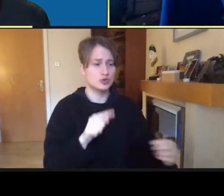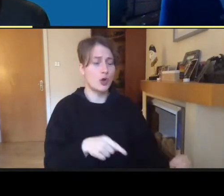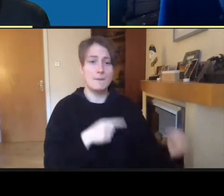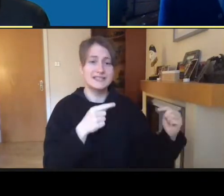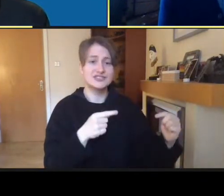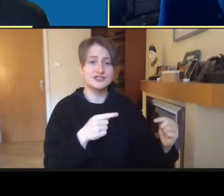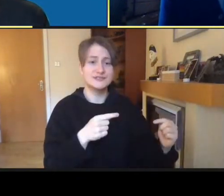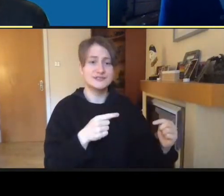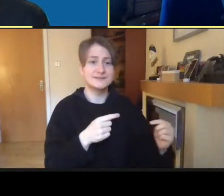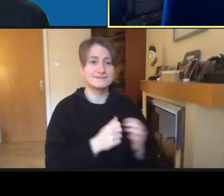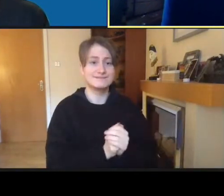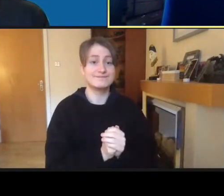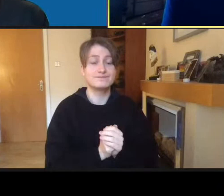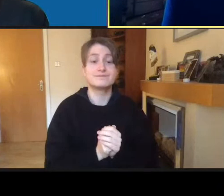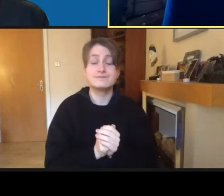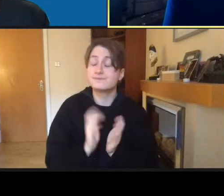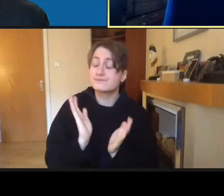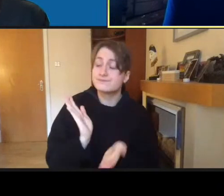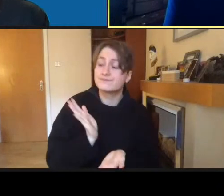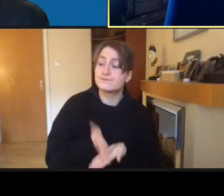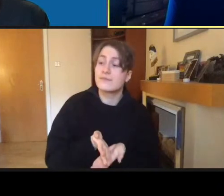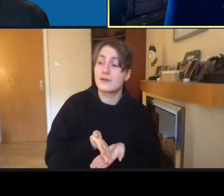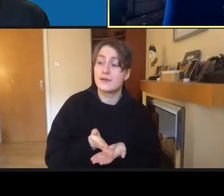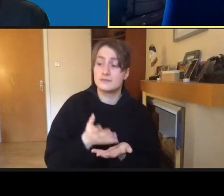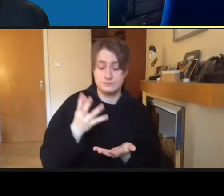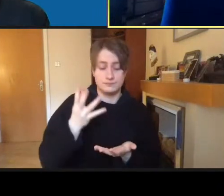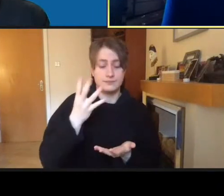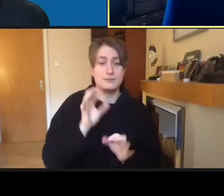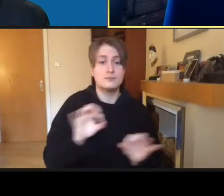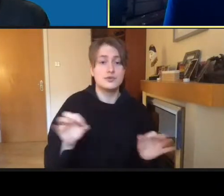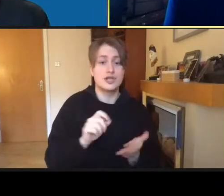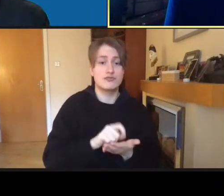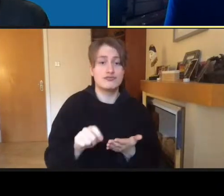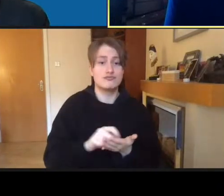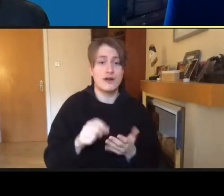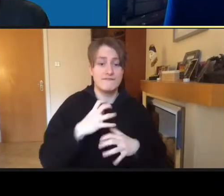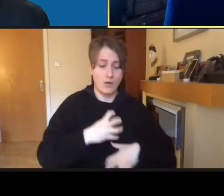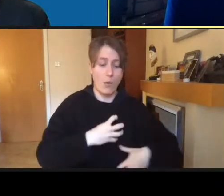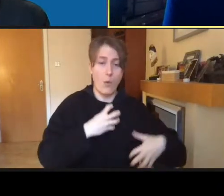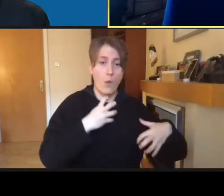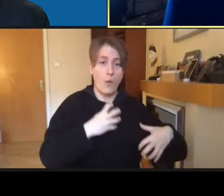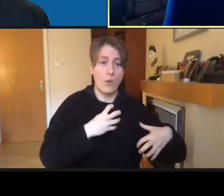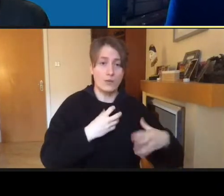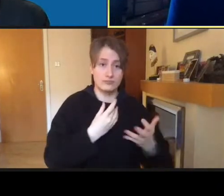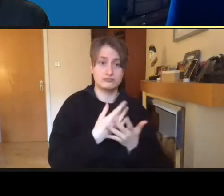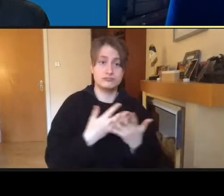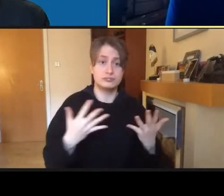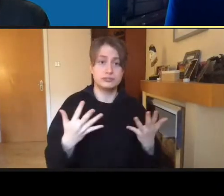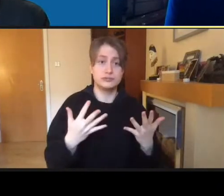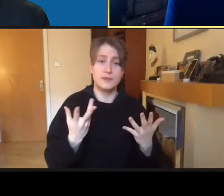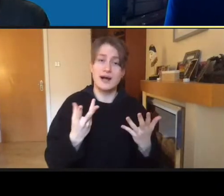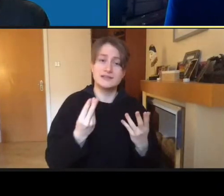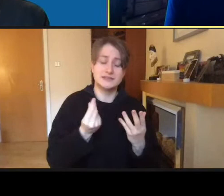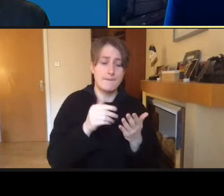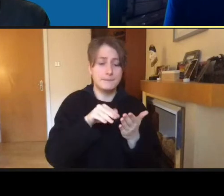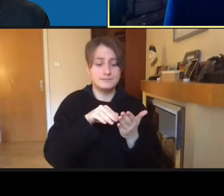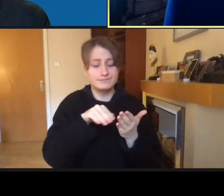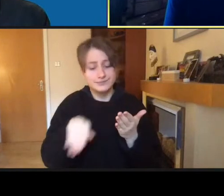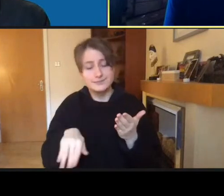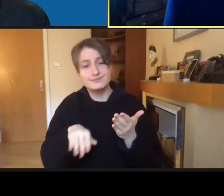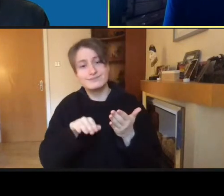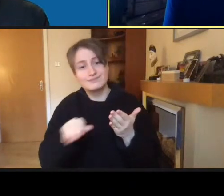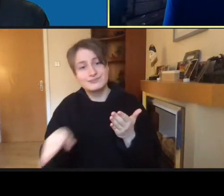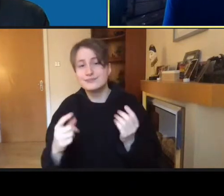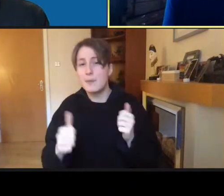are a lot of pieces written for the horn, and sadly, a lot of them fall by the wayside. But I mean, this piece is